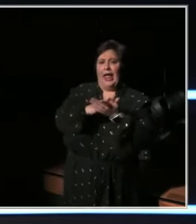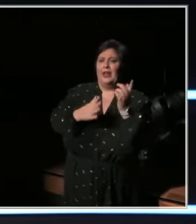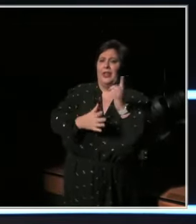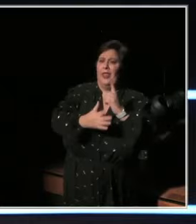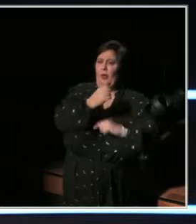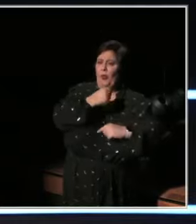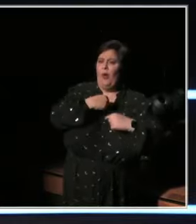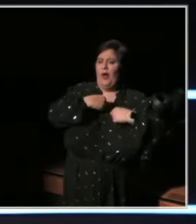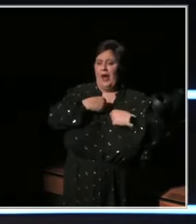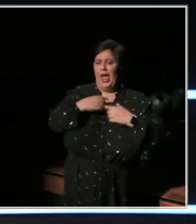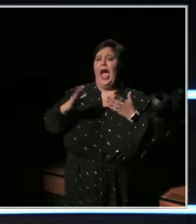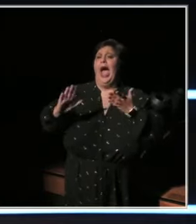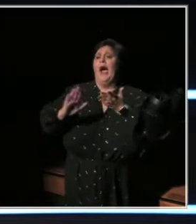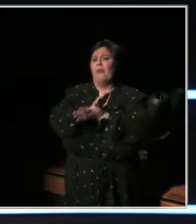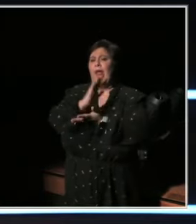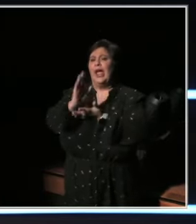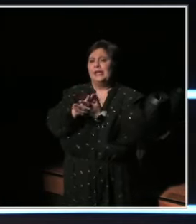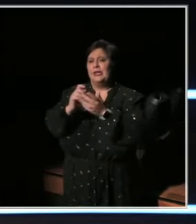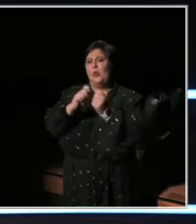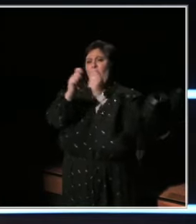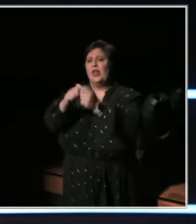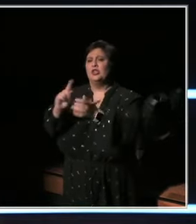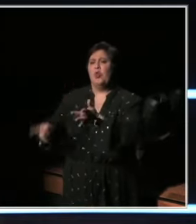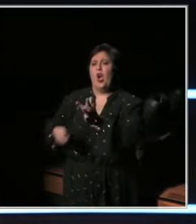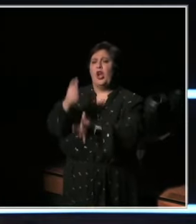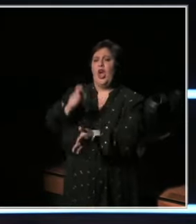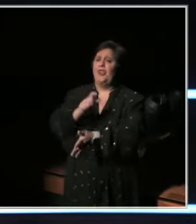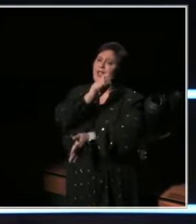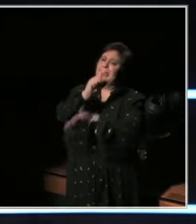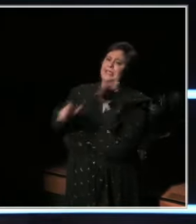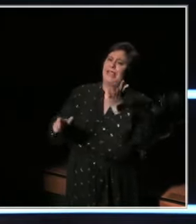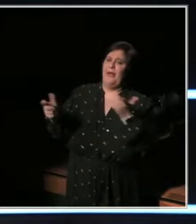to another disabled